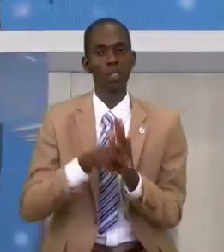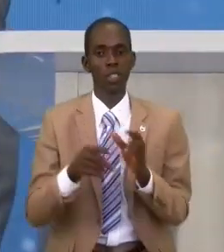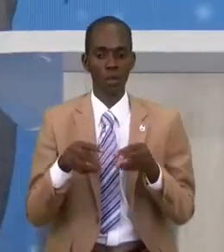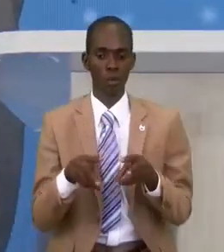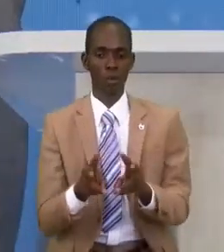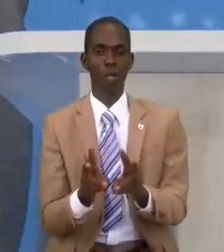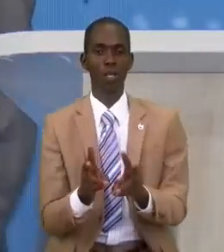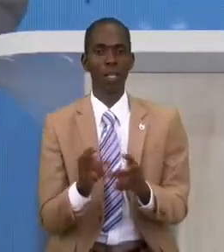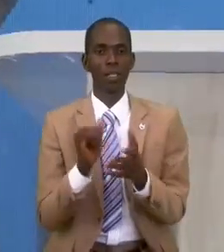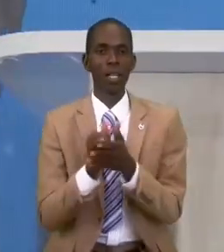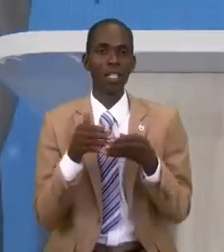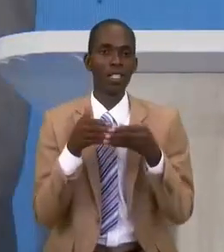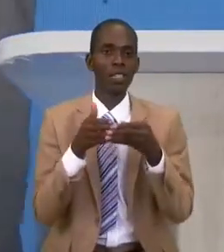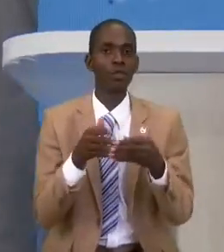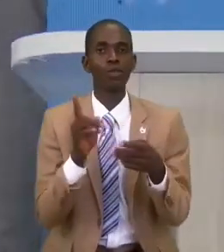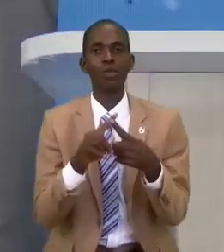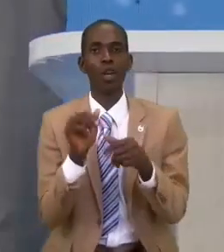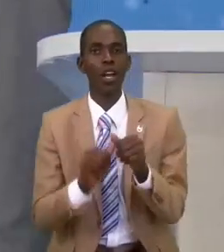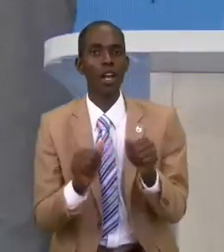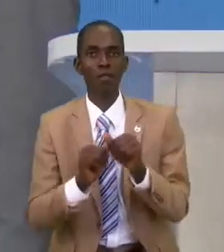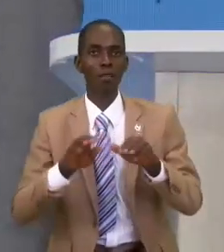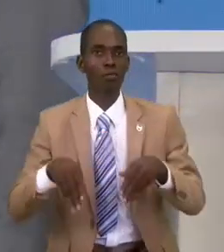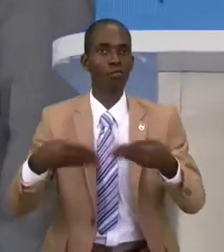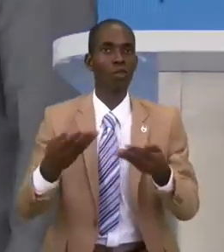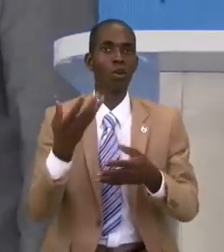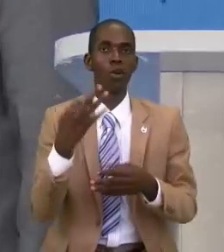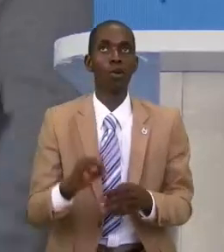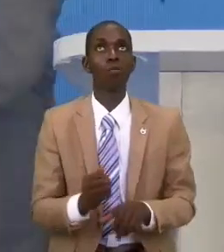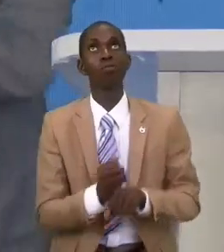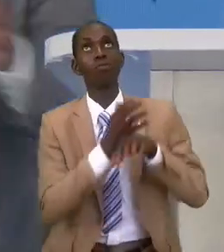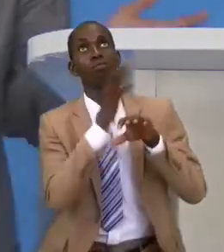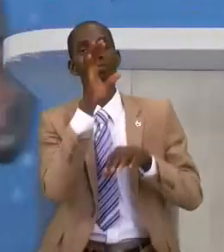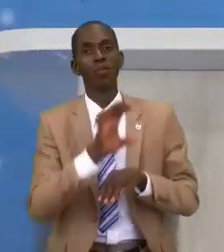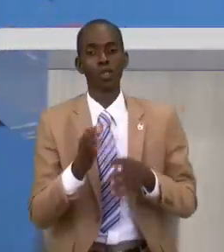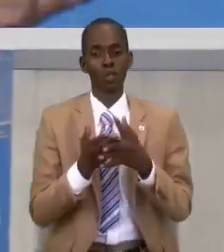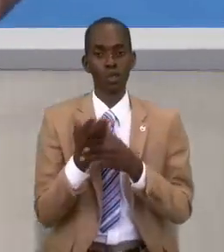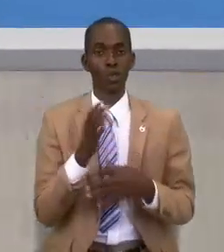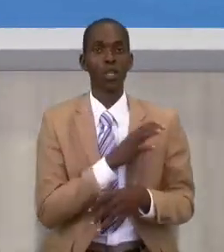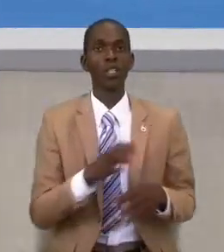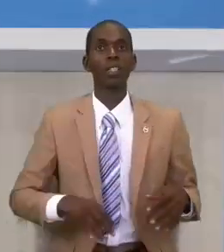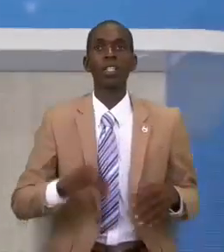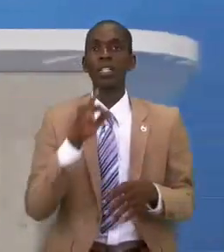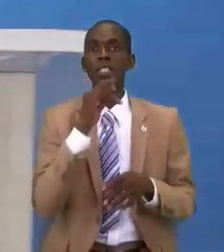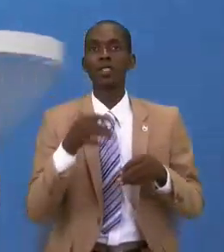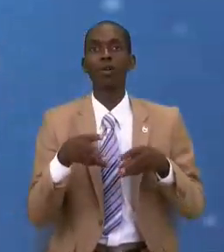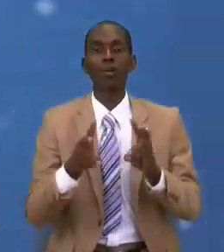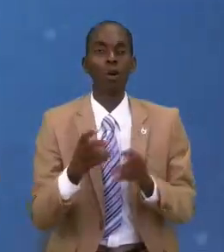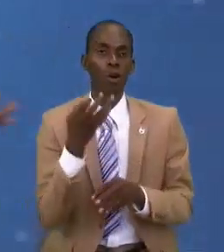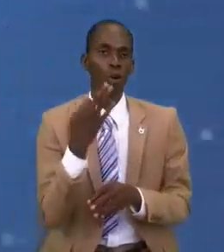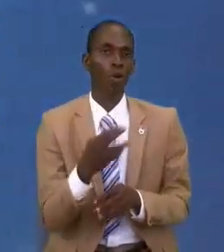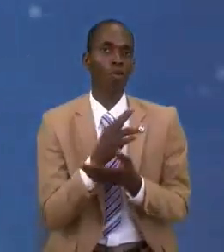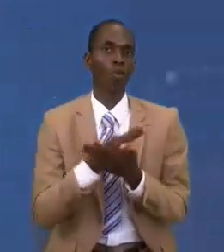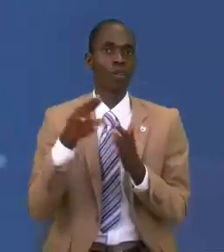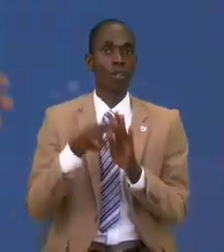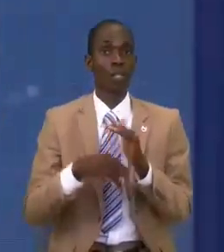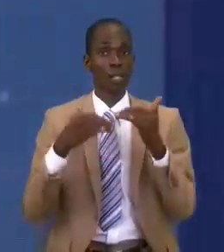of Calvary through Christ is the way of holiness, and the way that leads to abundance, and the way